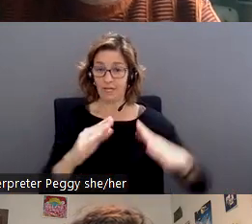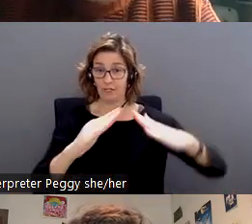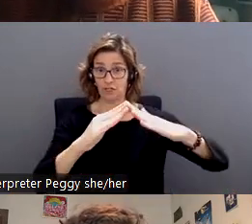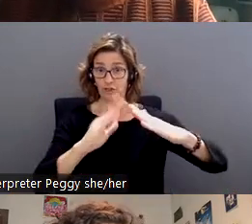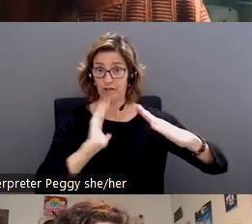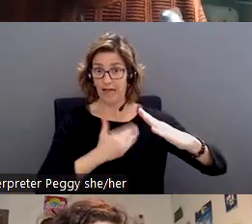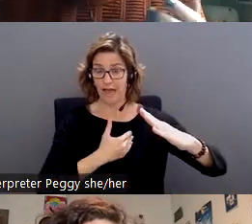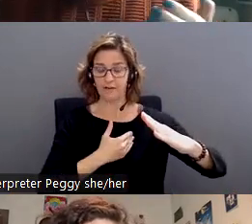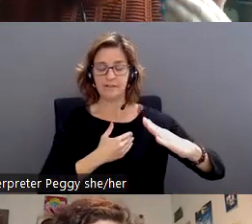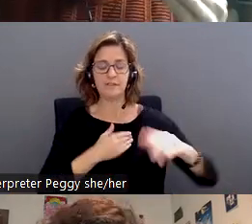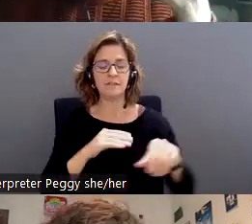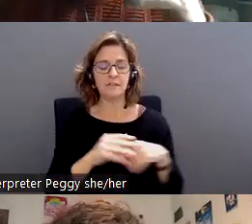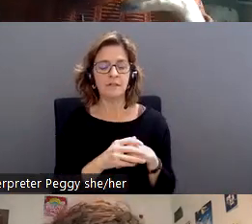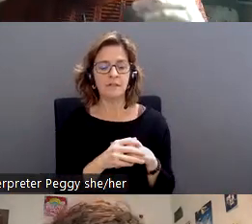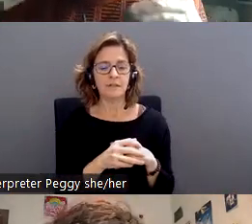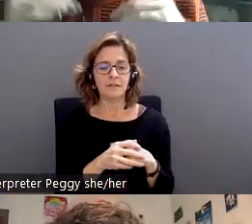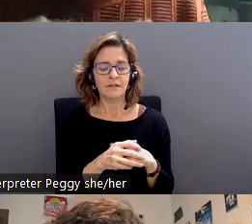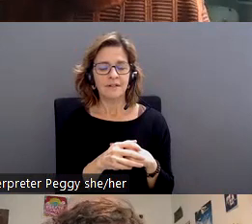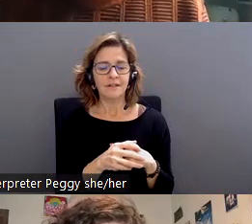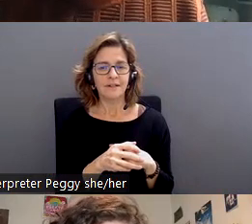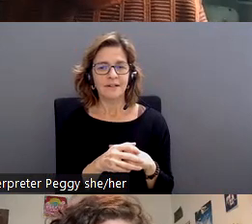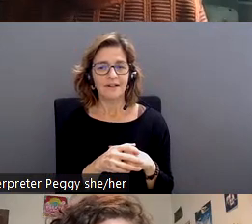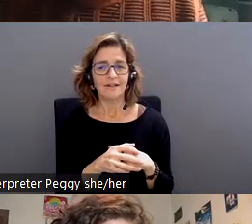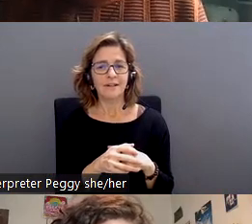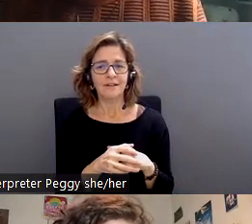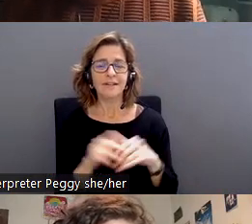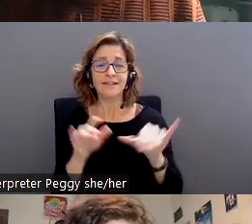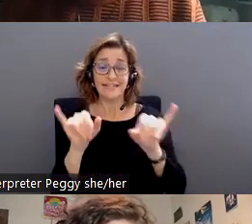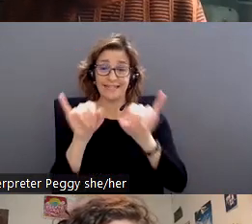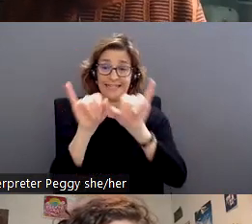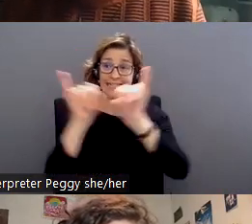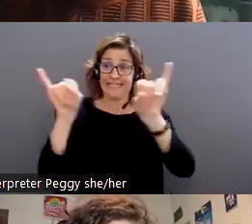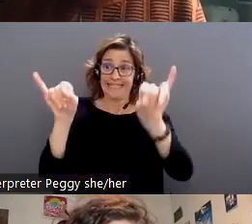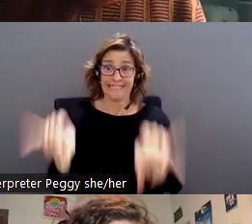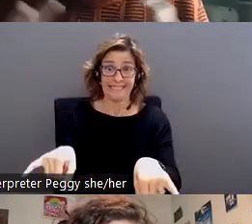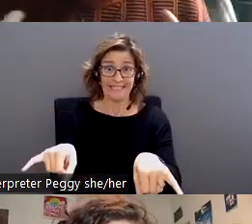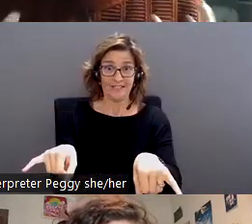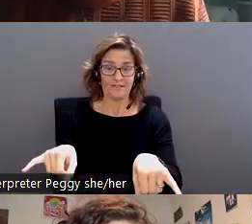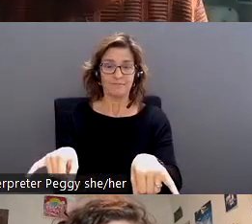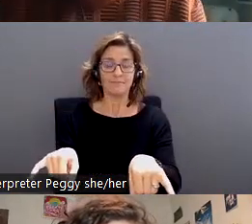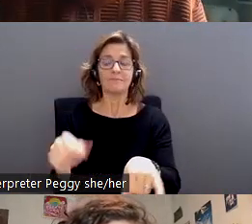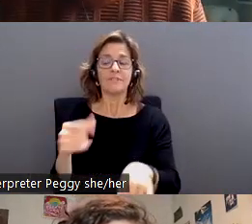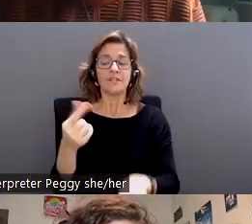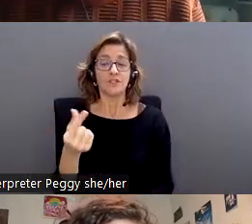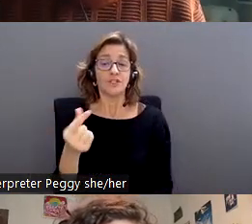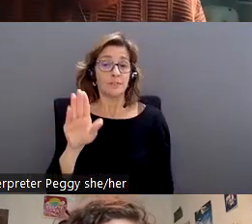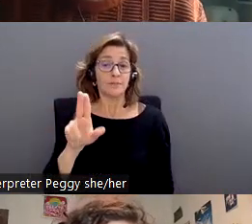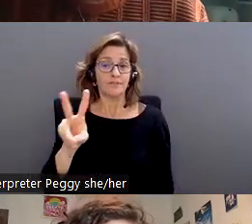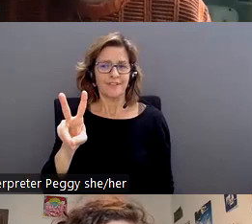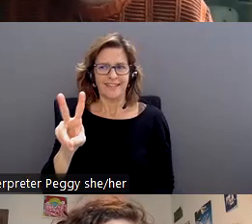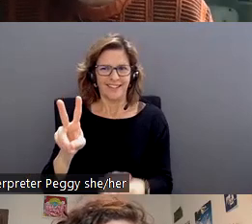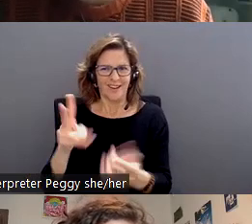that has a much more deep systemic form of gender-based violence cooked